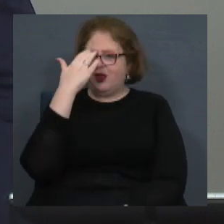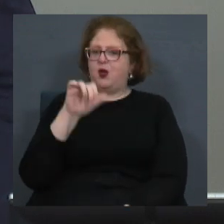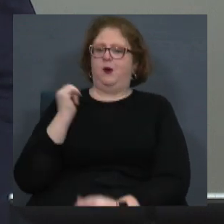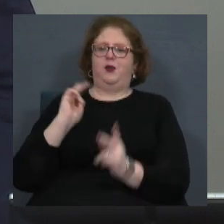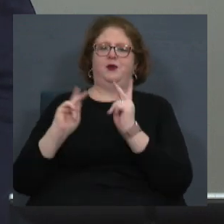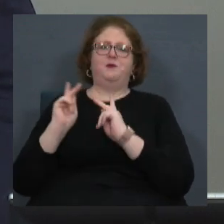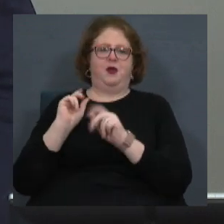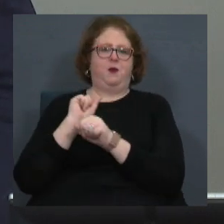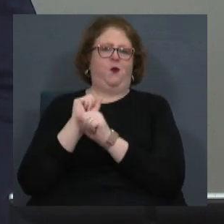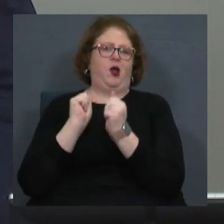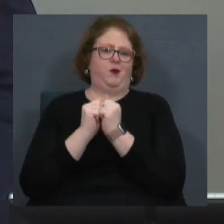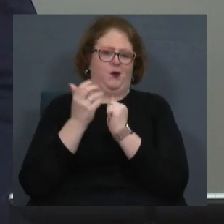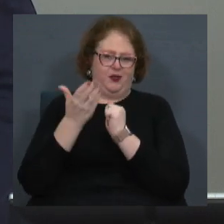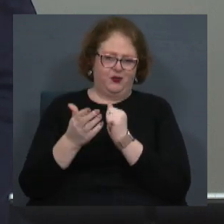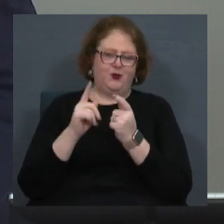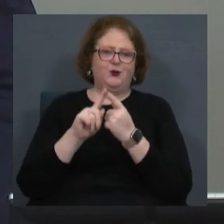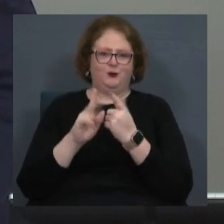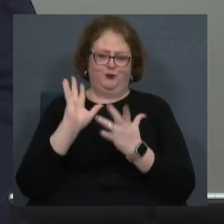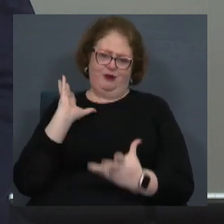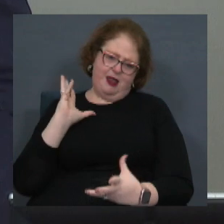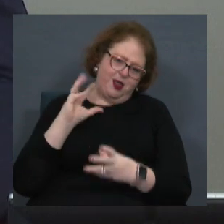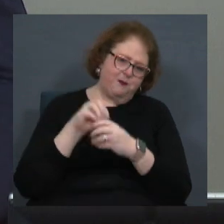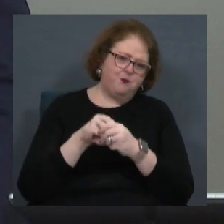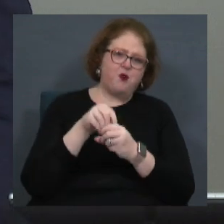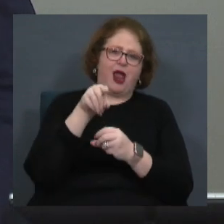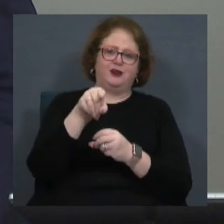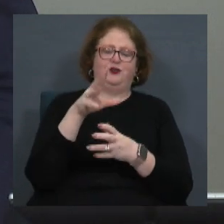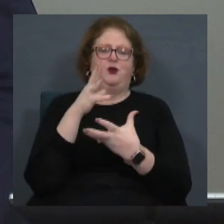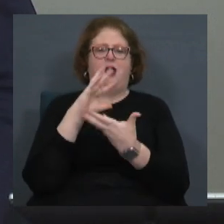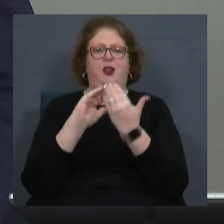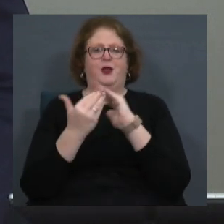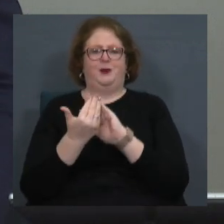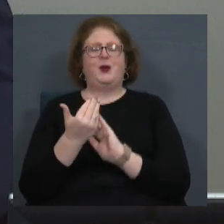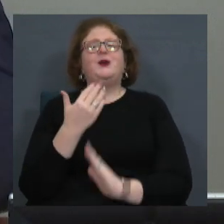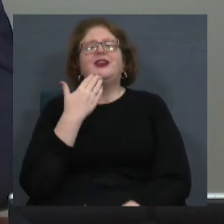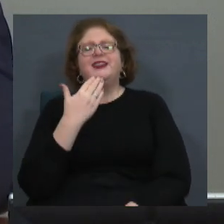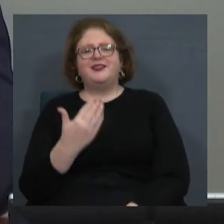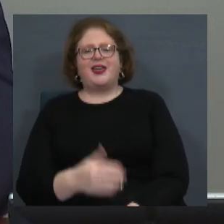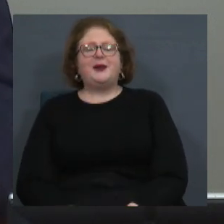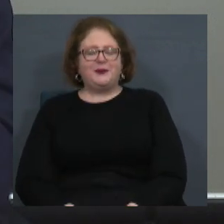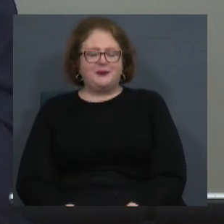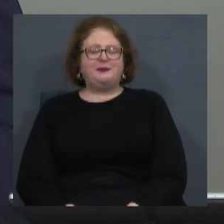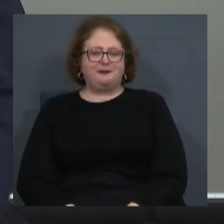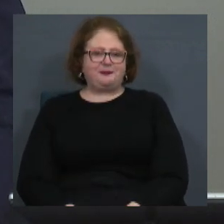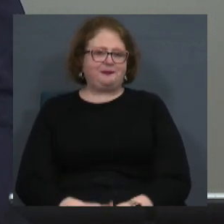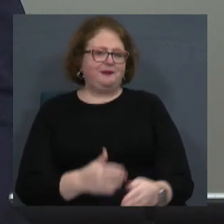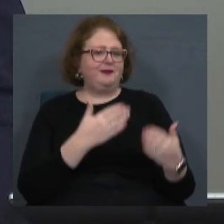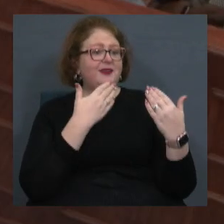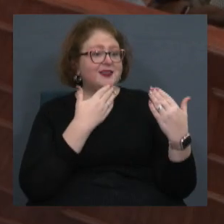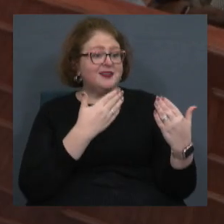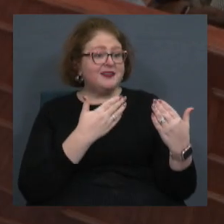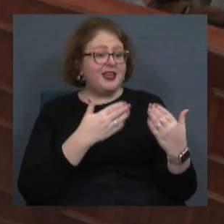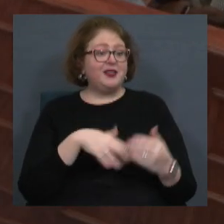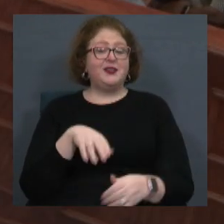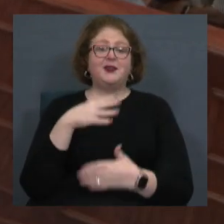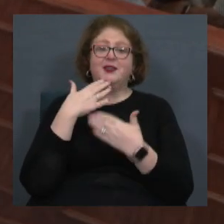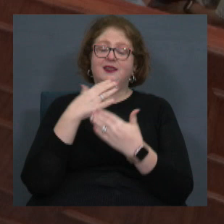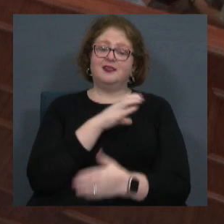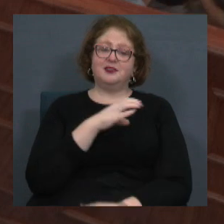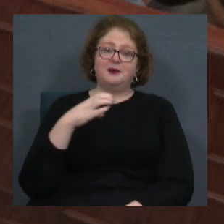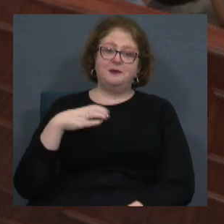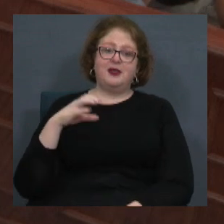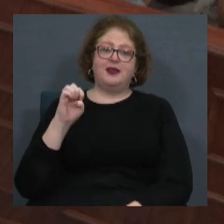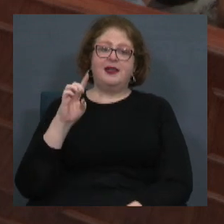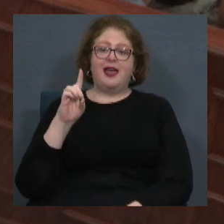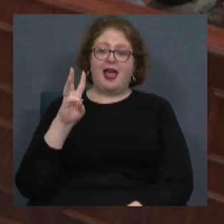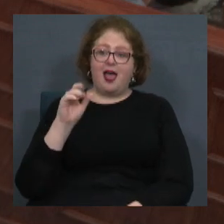community. We'll get that handled as well. Thank you all so much. Thank you. Thank you, Commissioners Edwards and